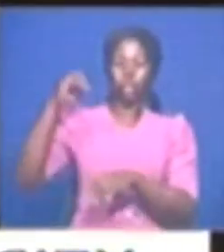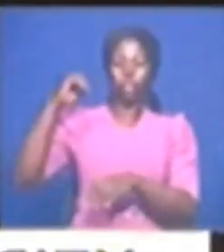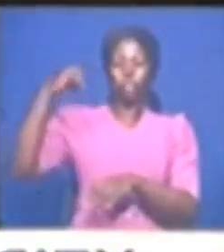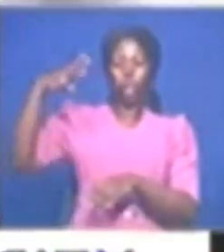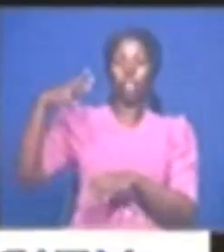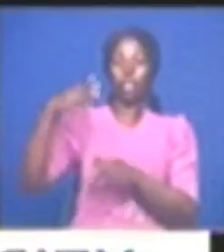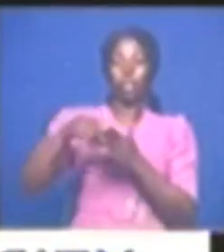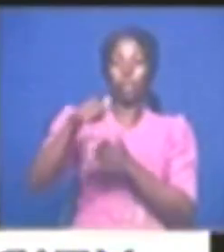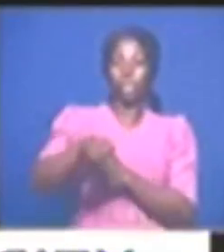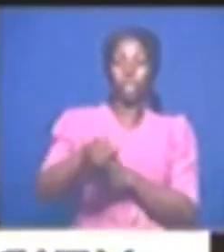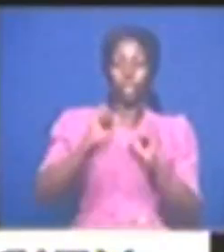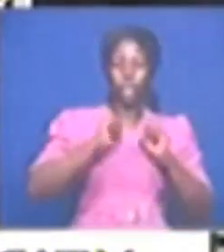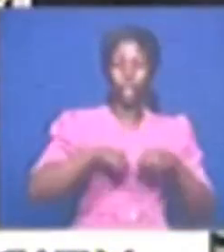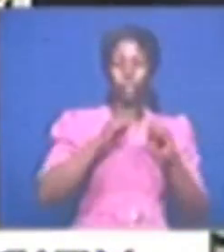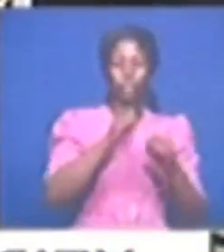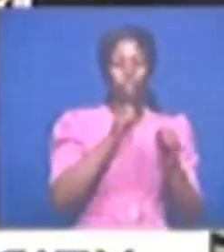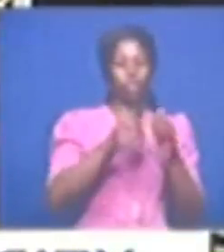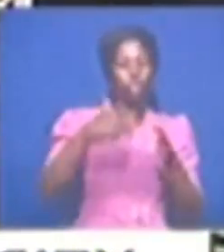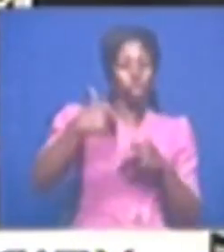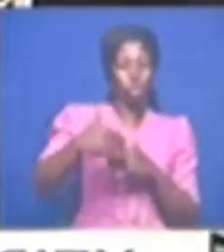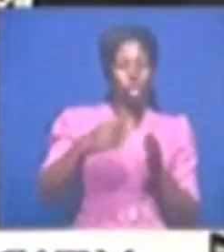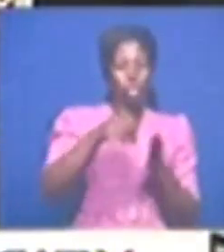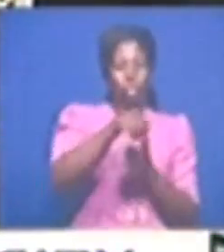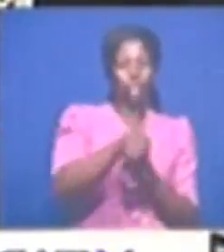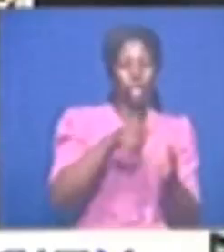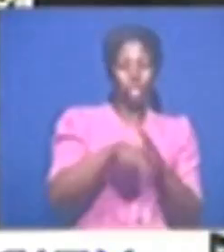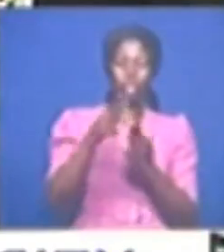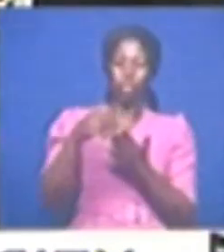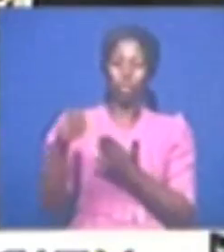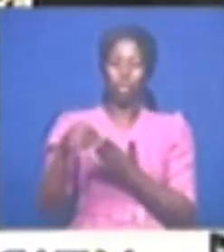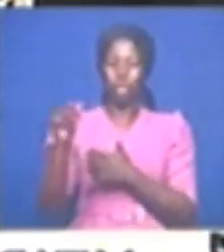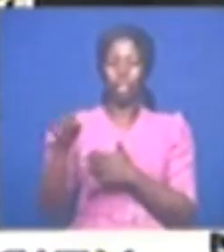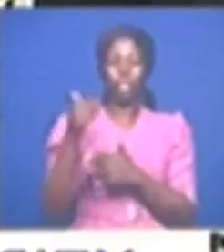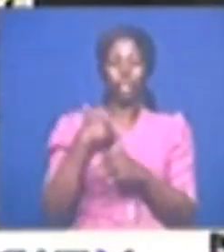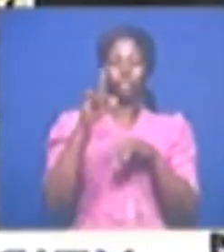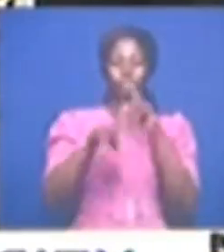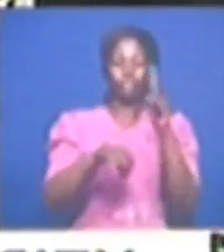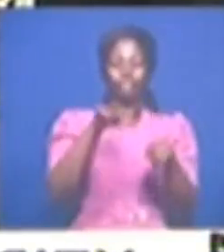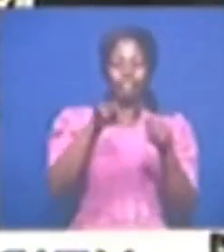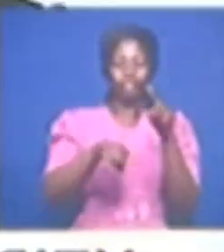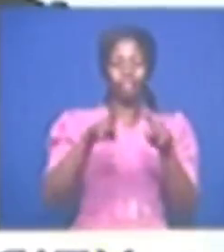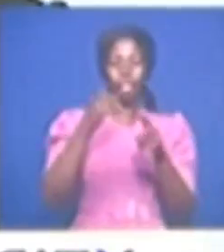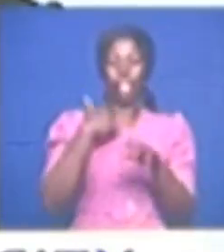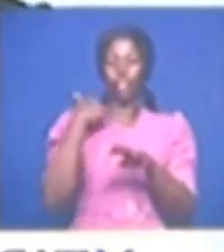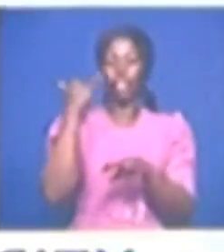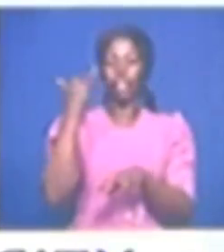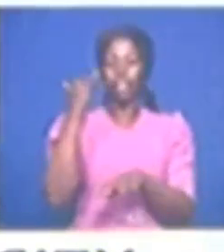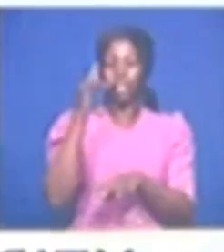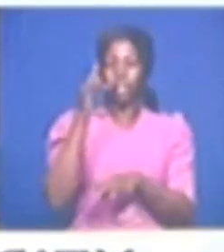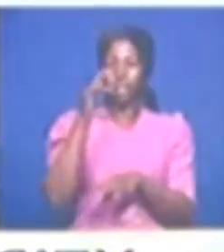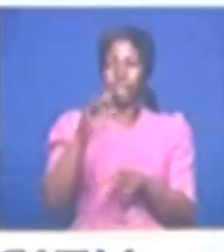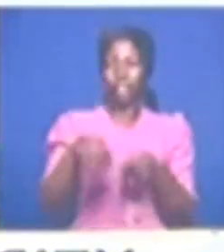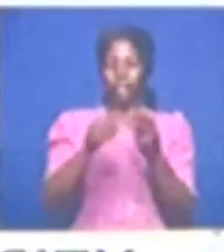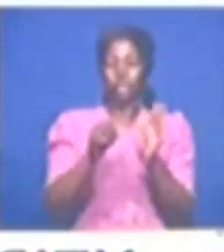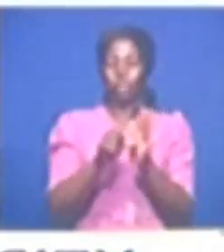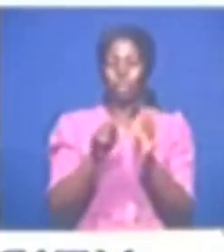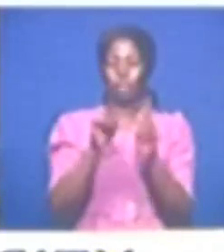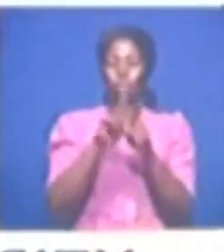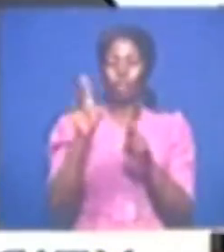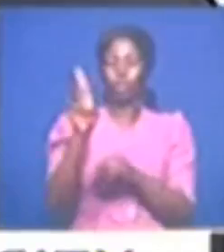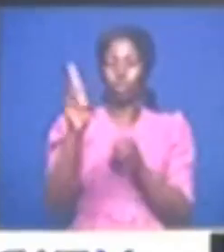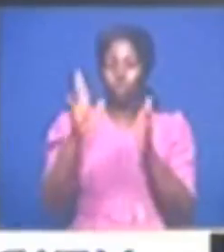in dollars. A slight fluctuation has often seen this cost passed to consumers. The calculation